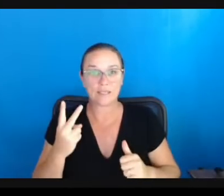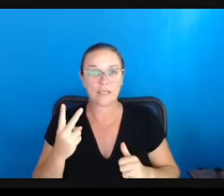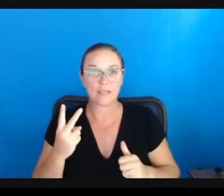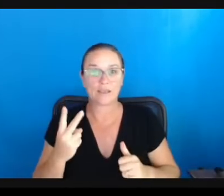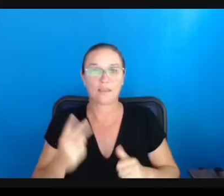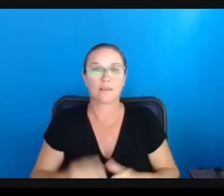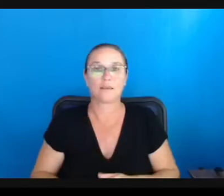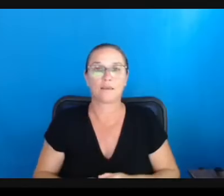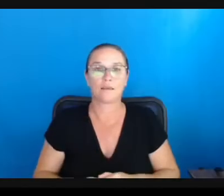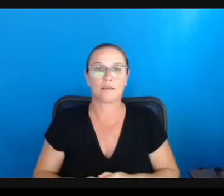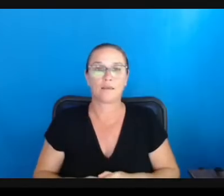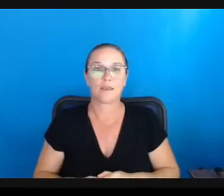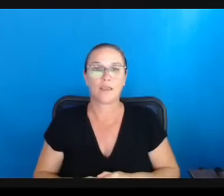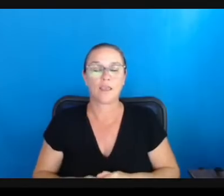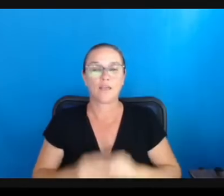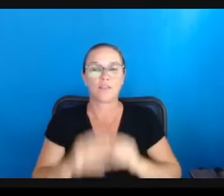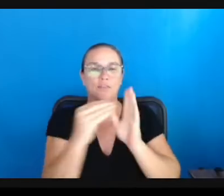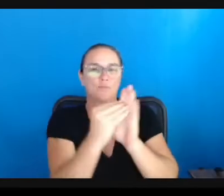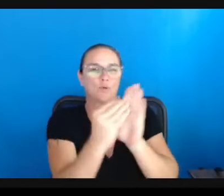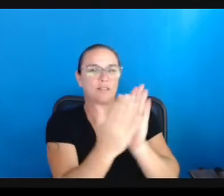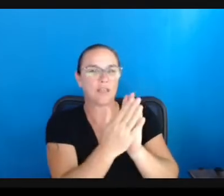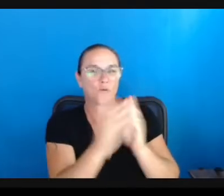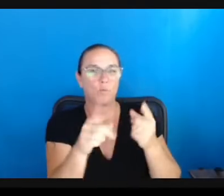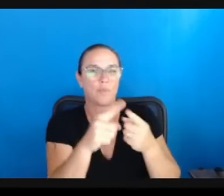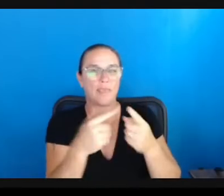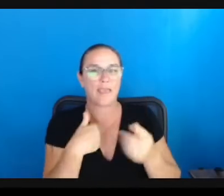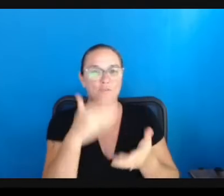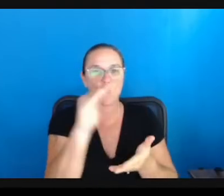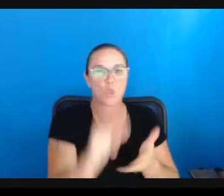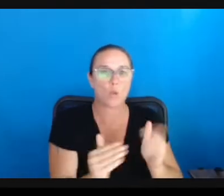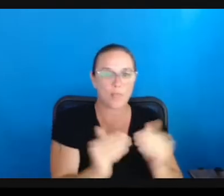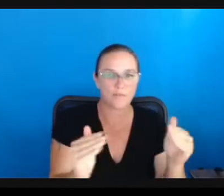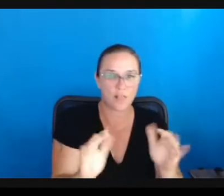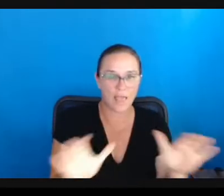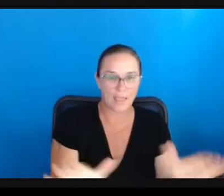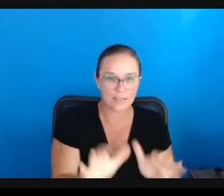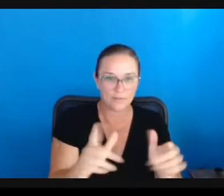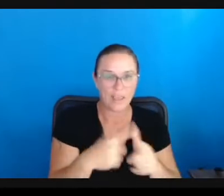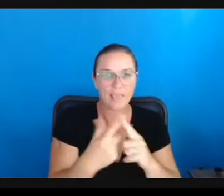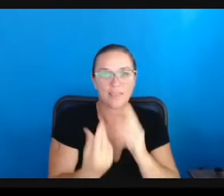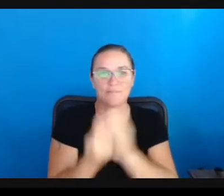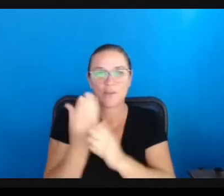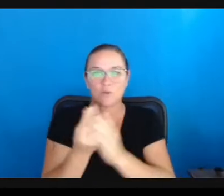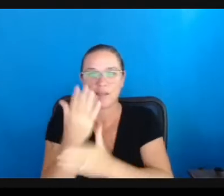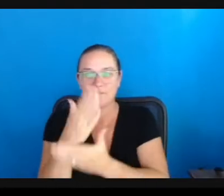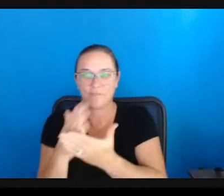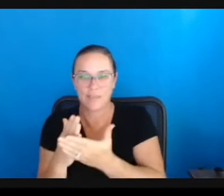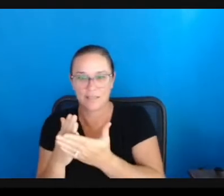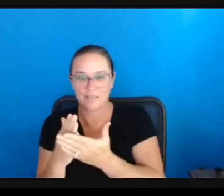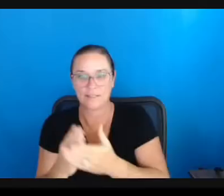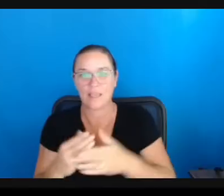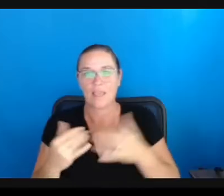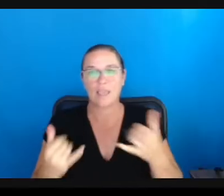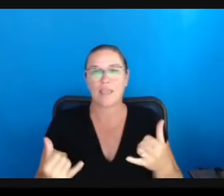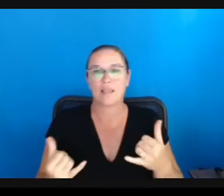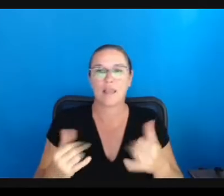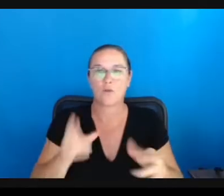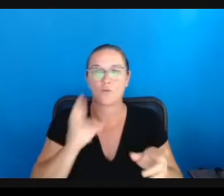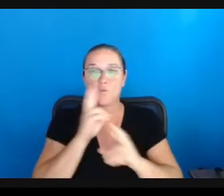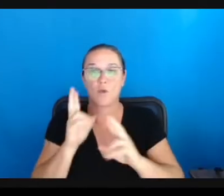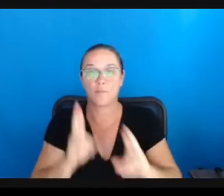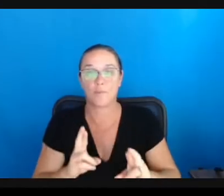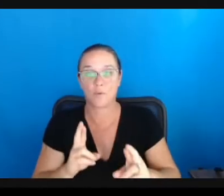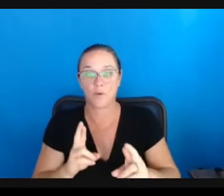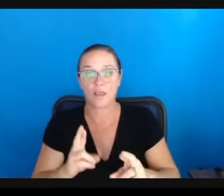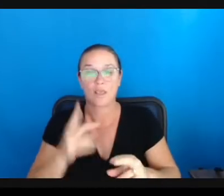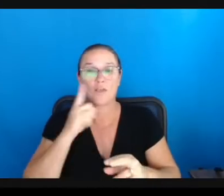of precursory low-level activity as well as fountaining phases. And now they're reporting the episode lengths for